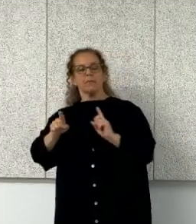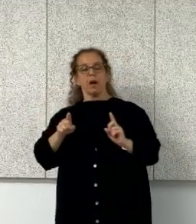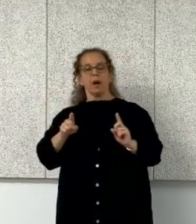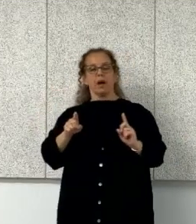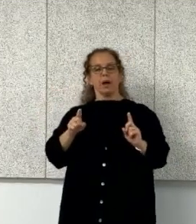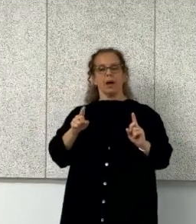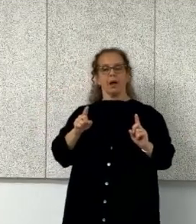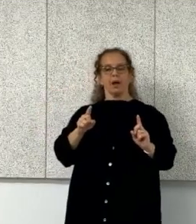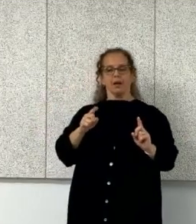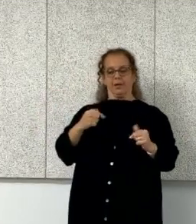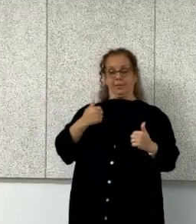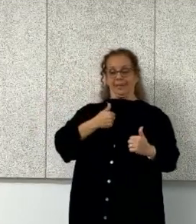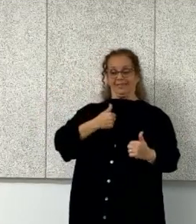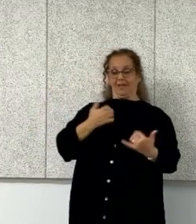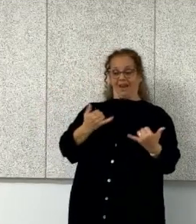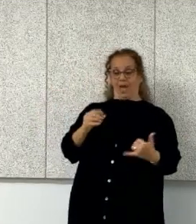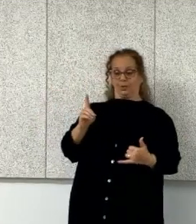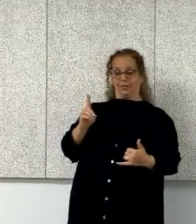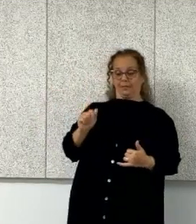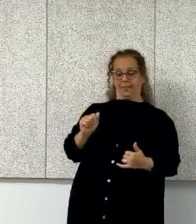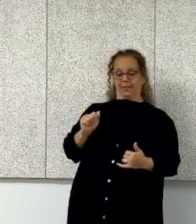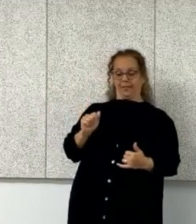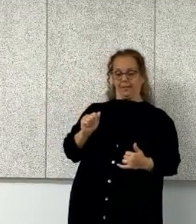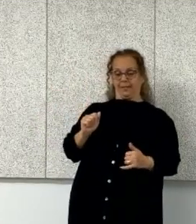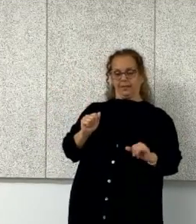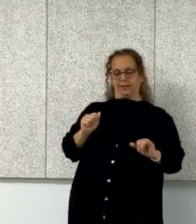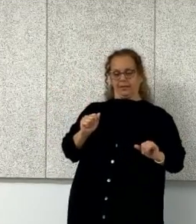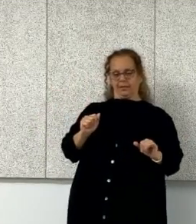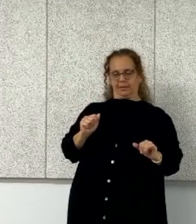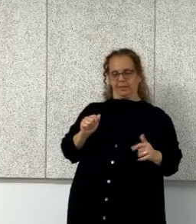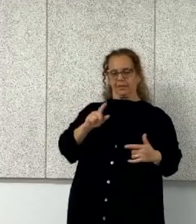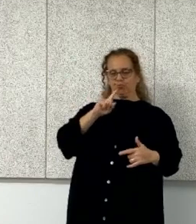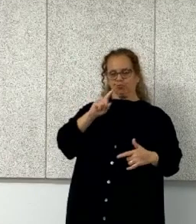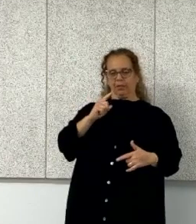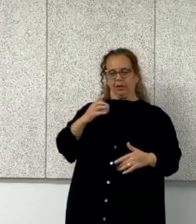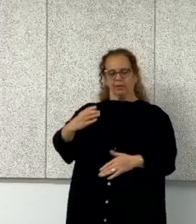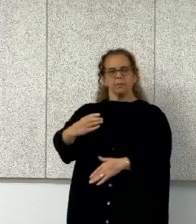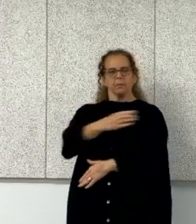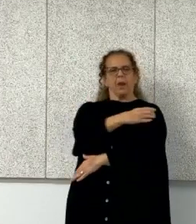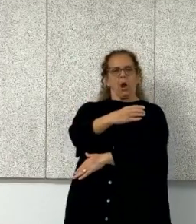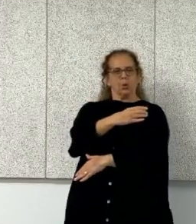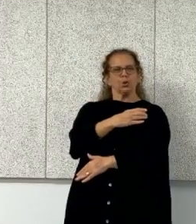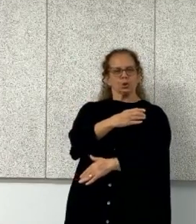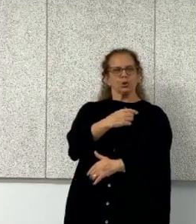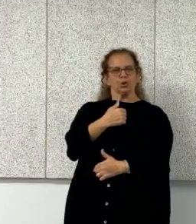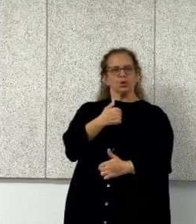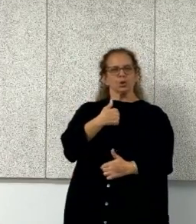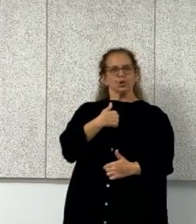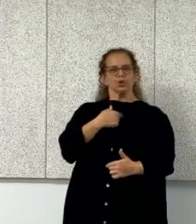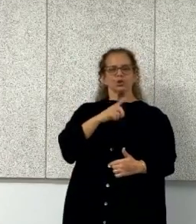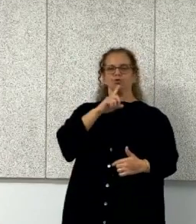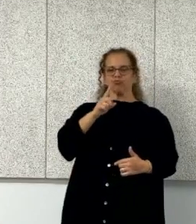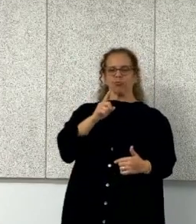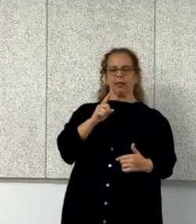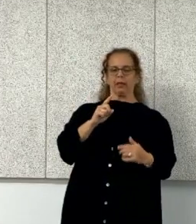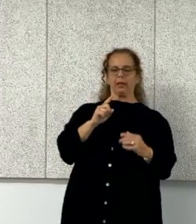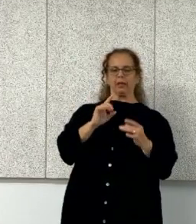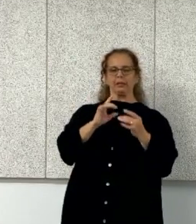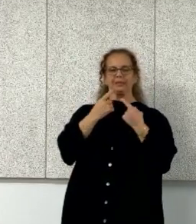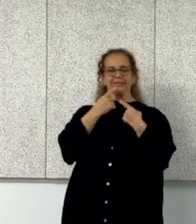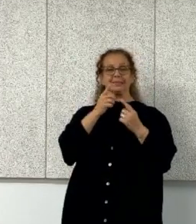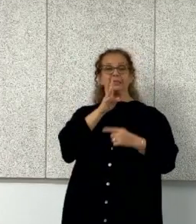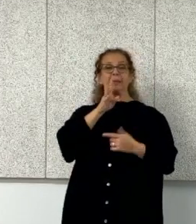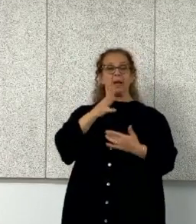experience has really kind of energized me and empowered me to be able to kind of speak my truth in those